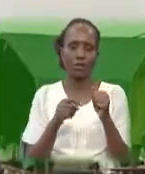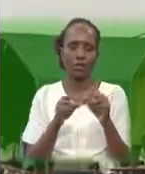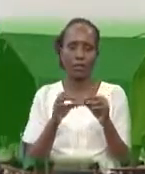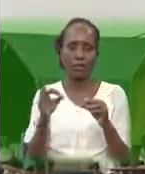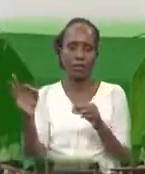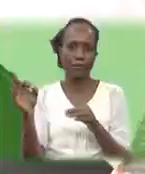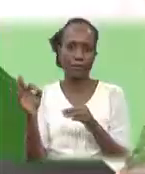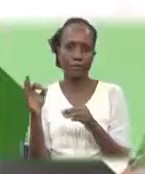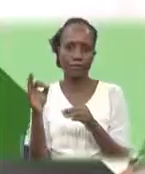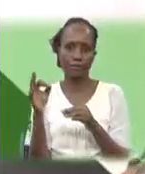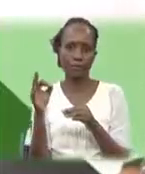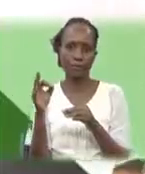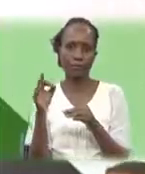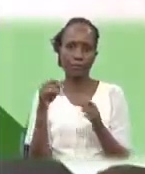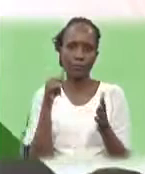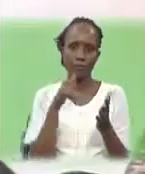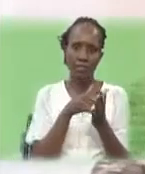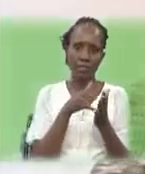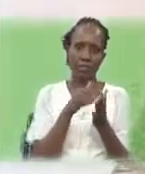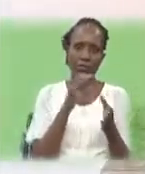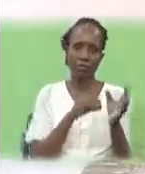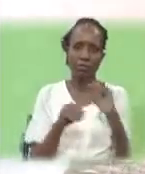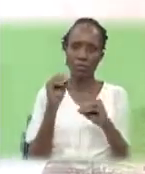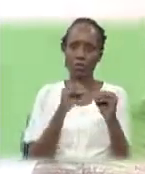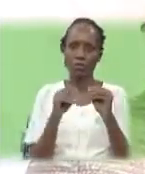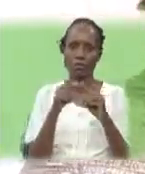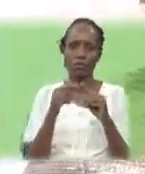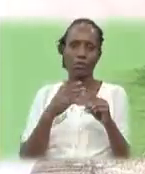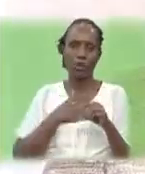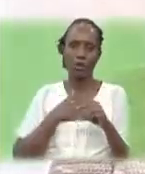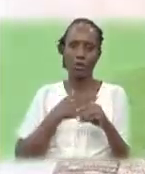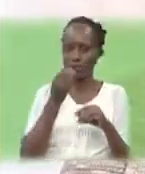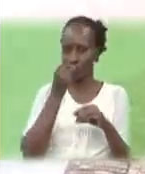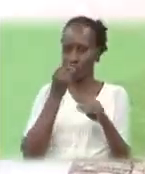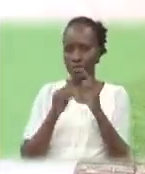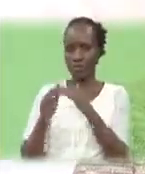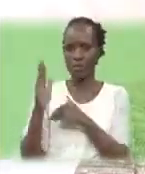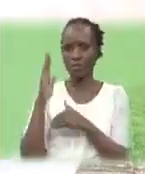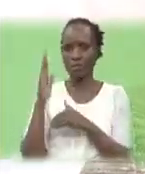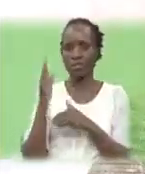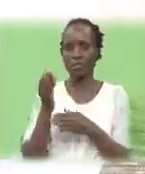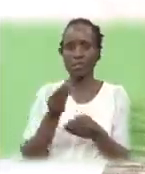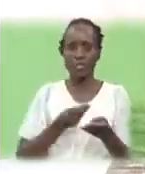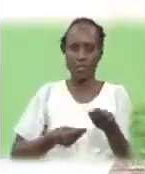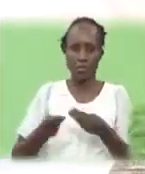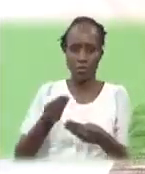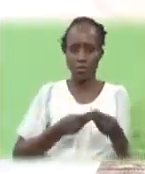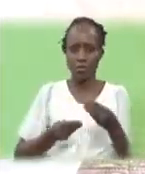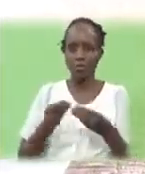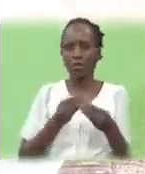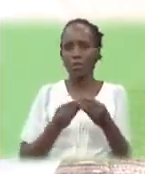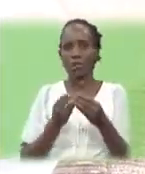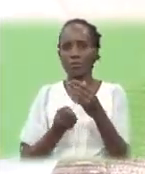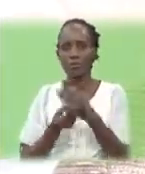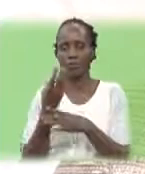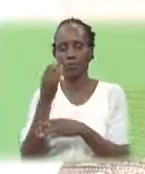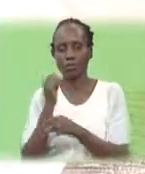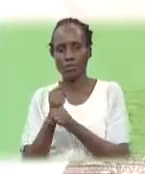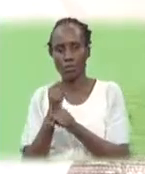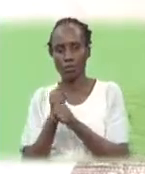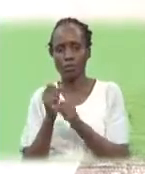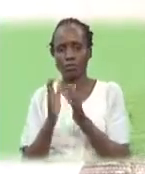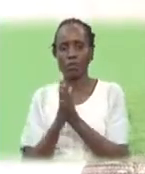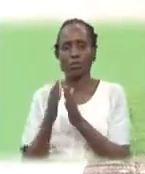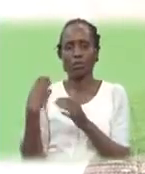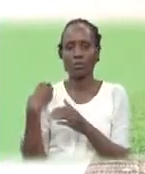acres. Its contribution to our food security, to the economy in terms of job